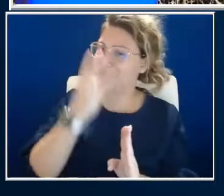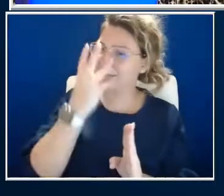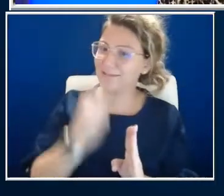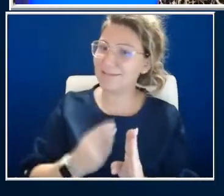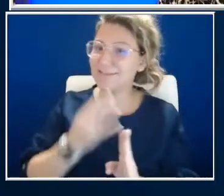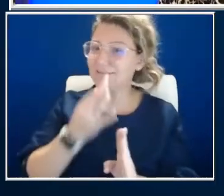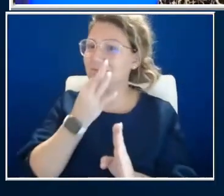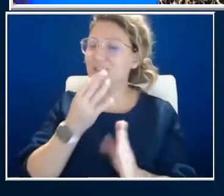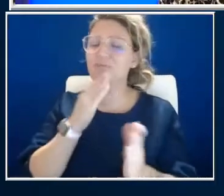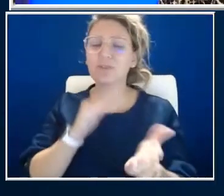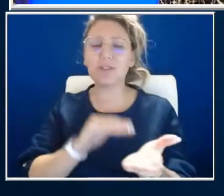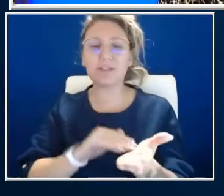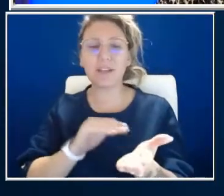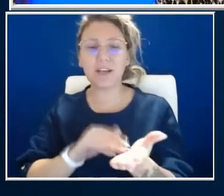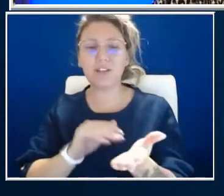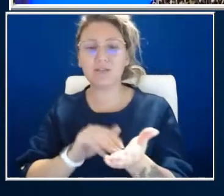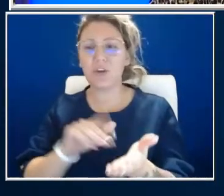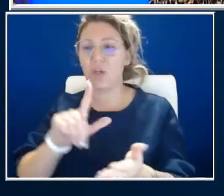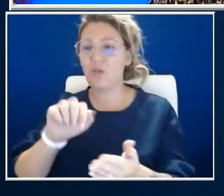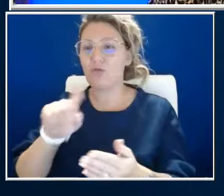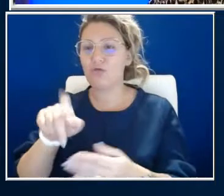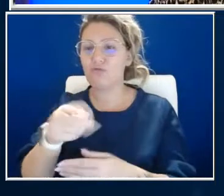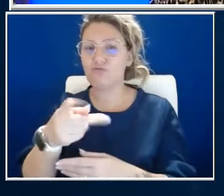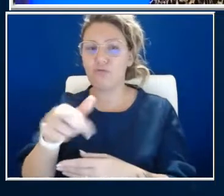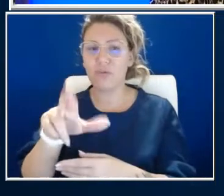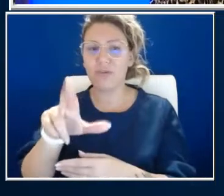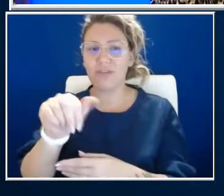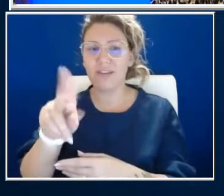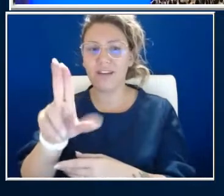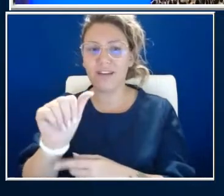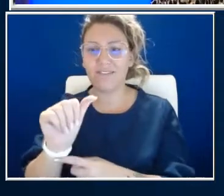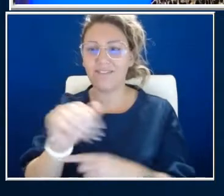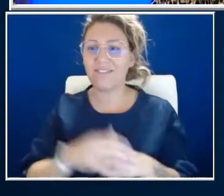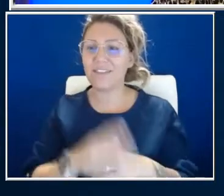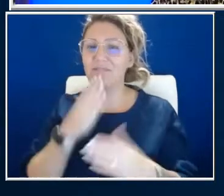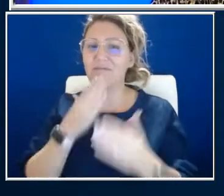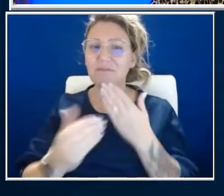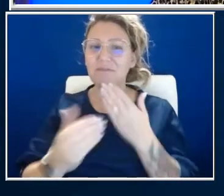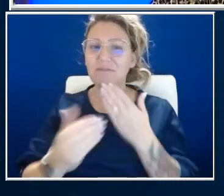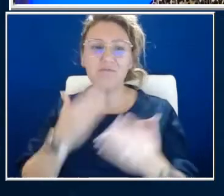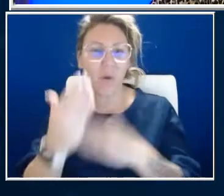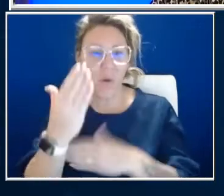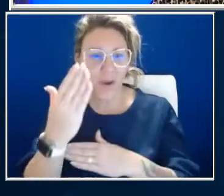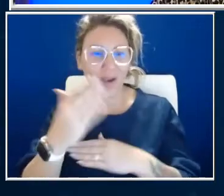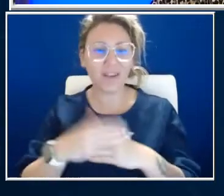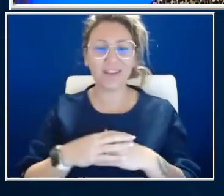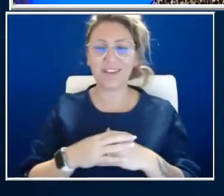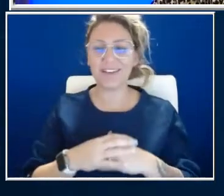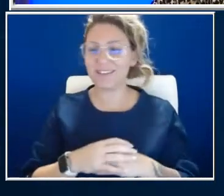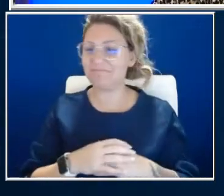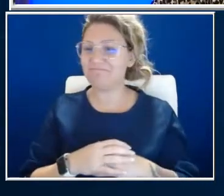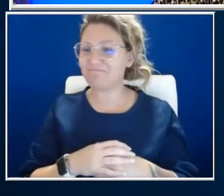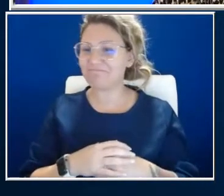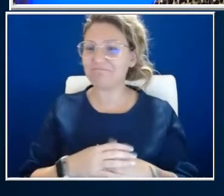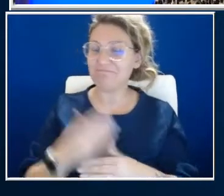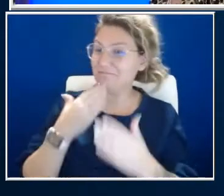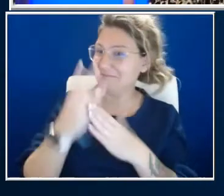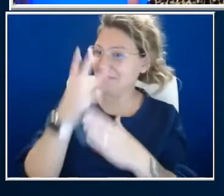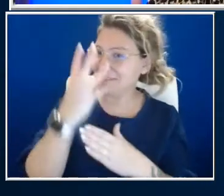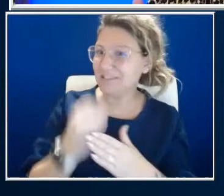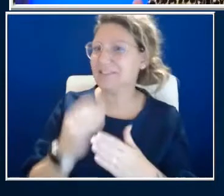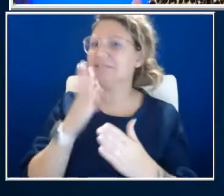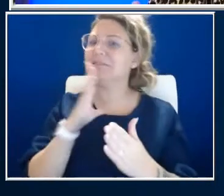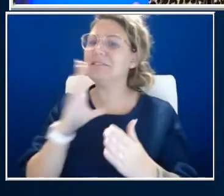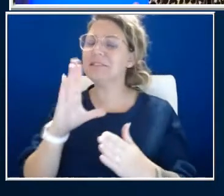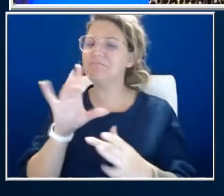today? Hi, good morning. I'm good. How are you? Good, good. Always love to get your good sleep insight. So just what do you think